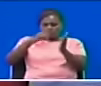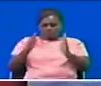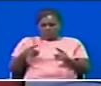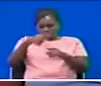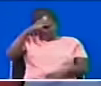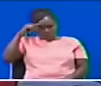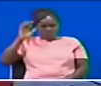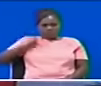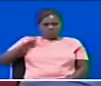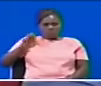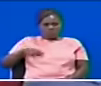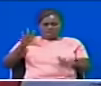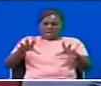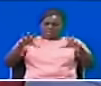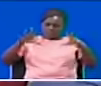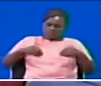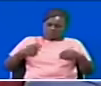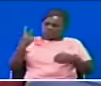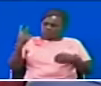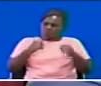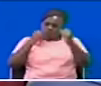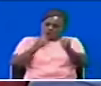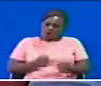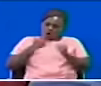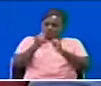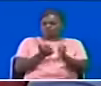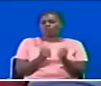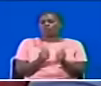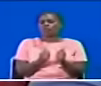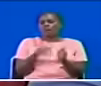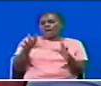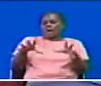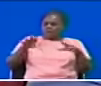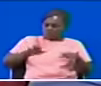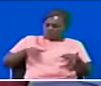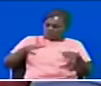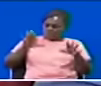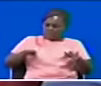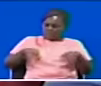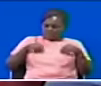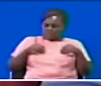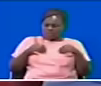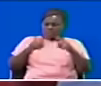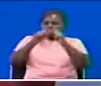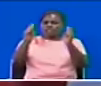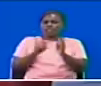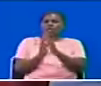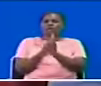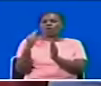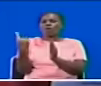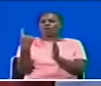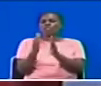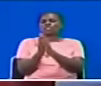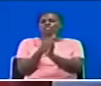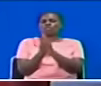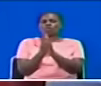because women have accepted the two-horse race, the women have accepted that they ethnic narrative is the only narrative